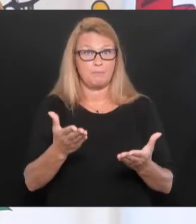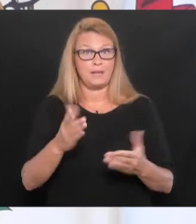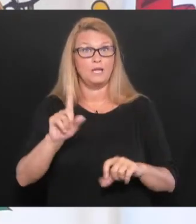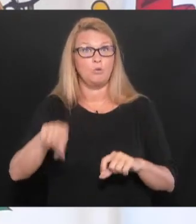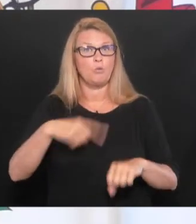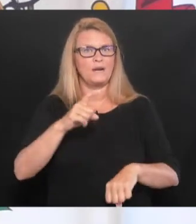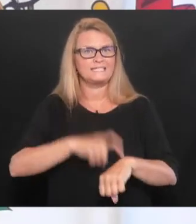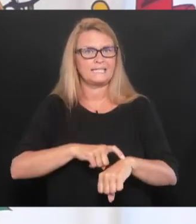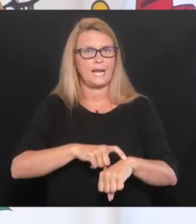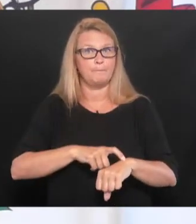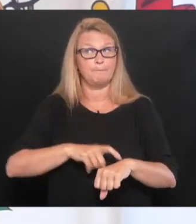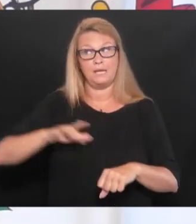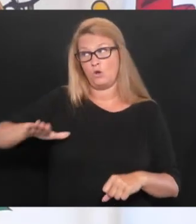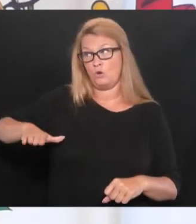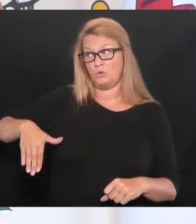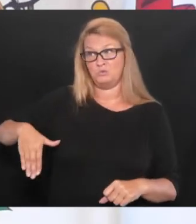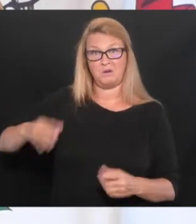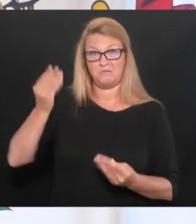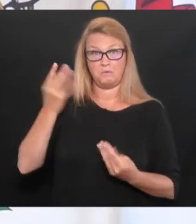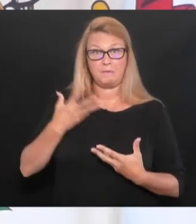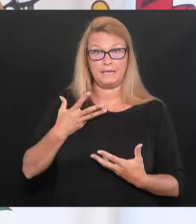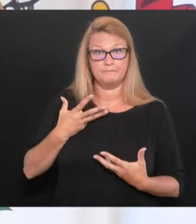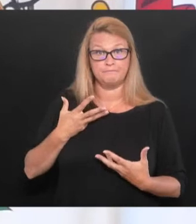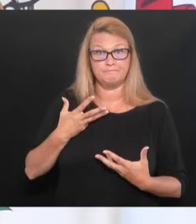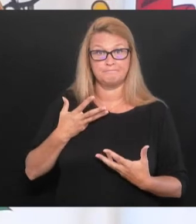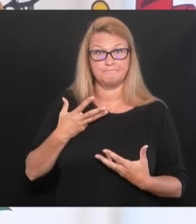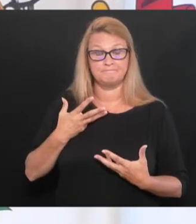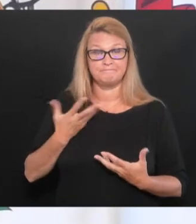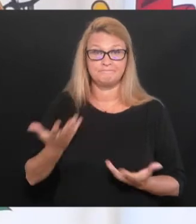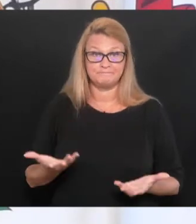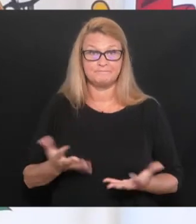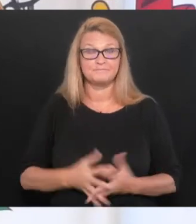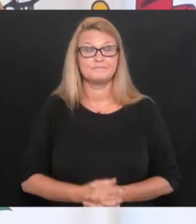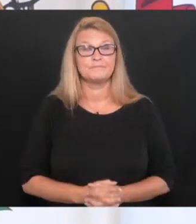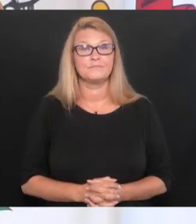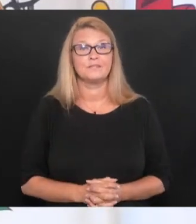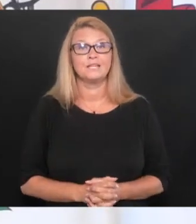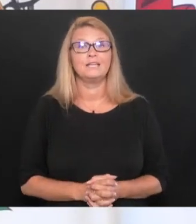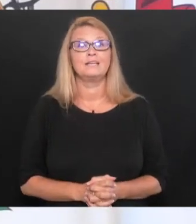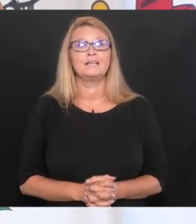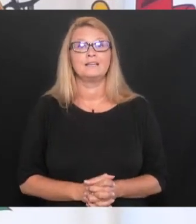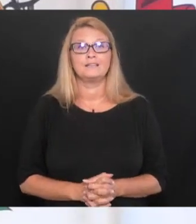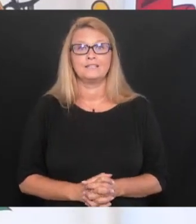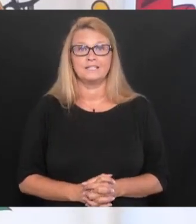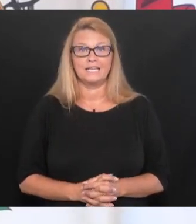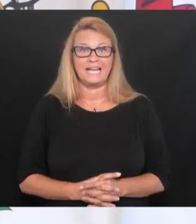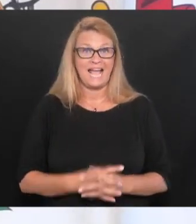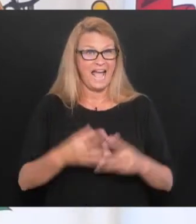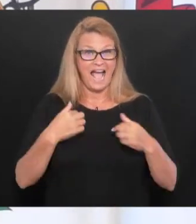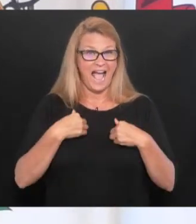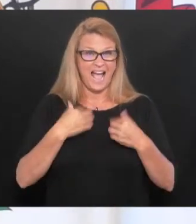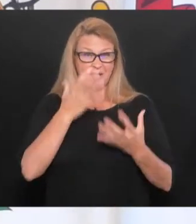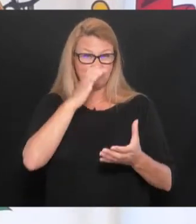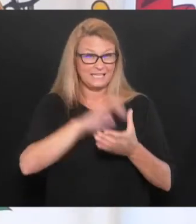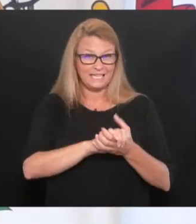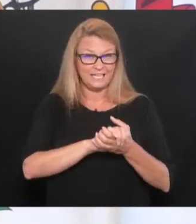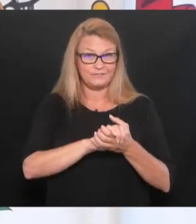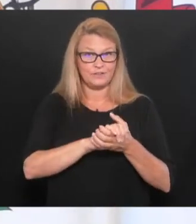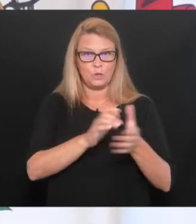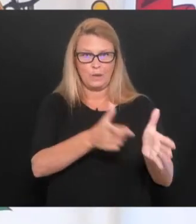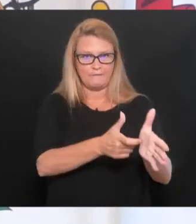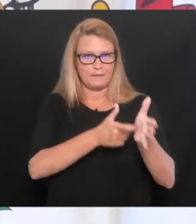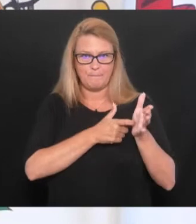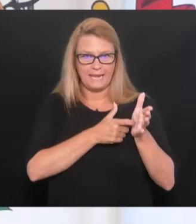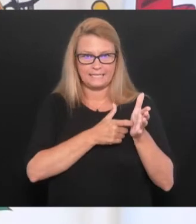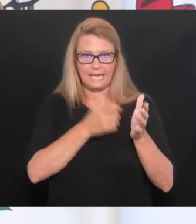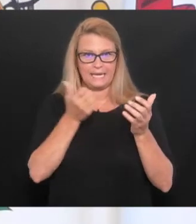have not recommended we do that. I absolutely do not believe that we need to mandate anything